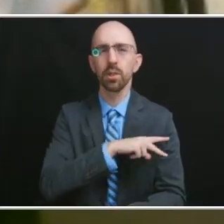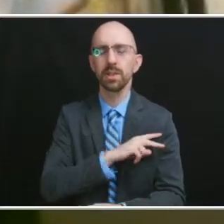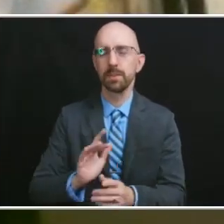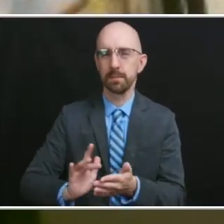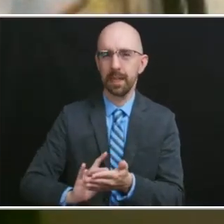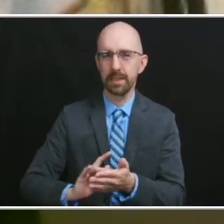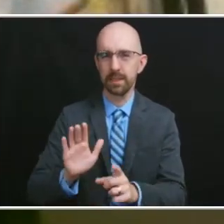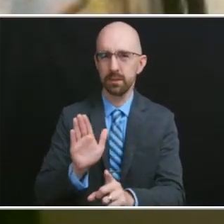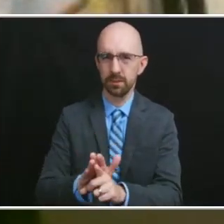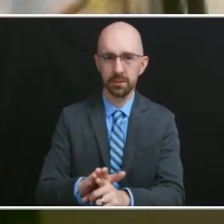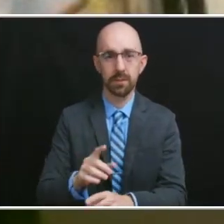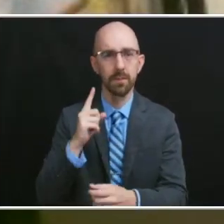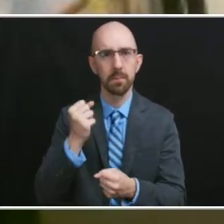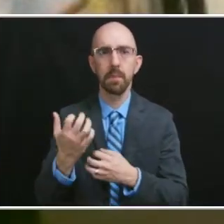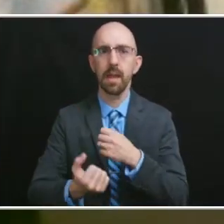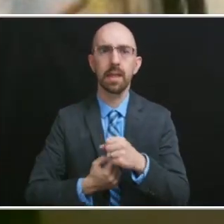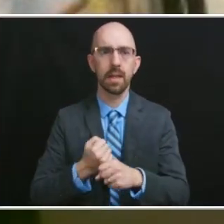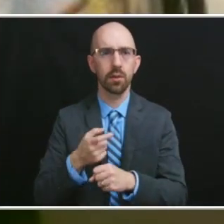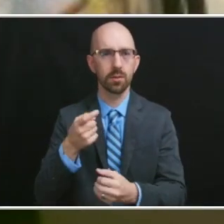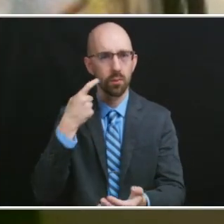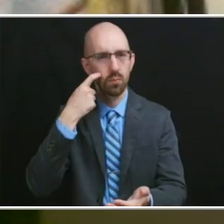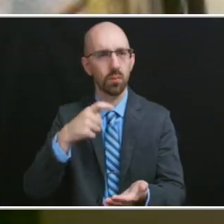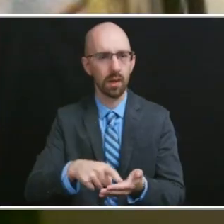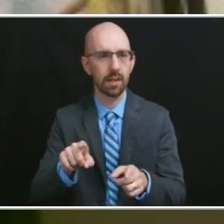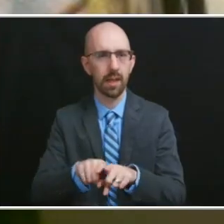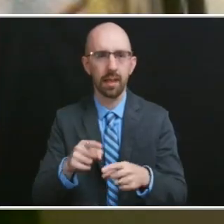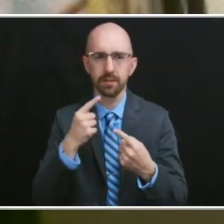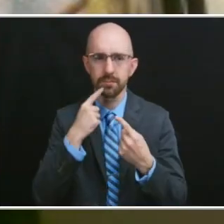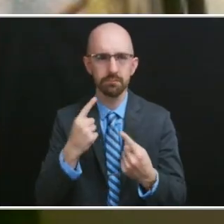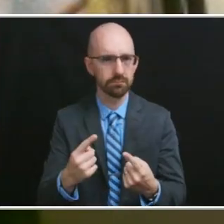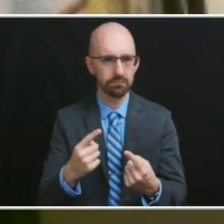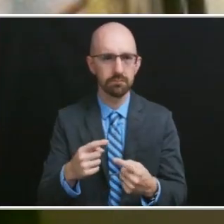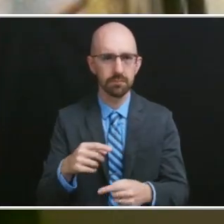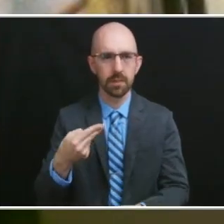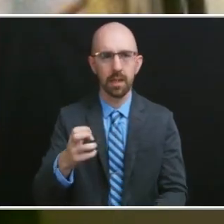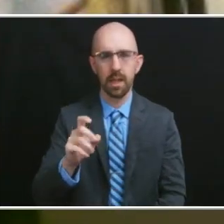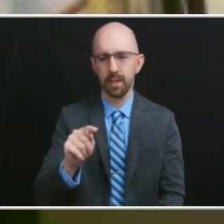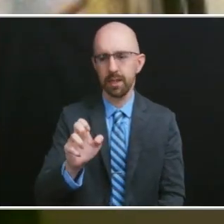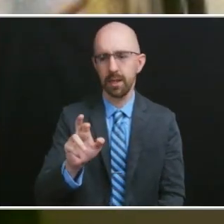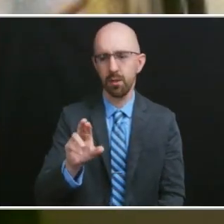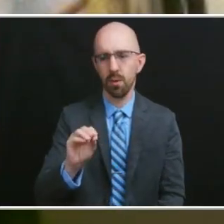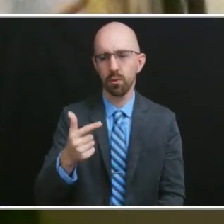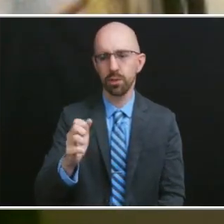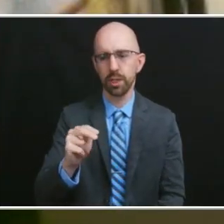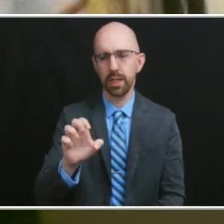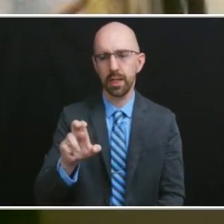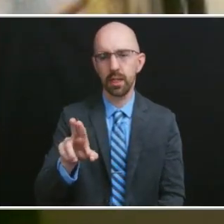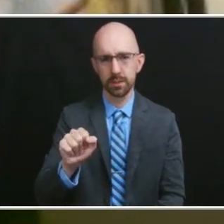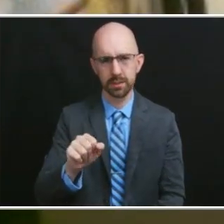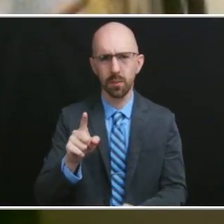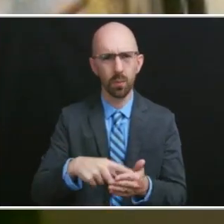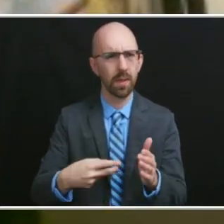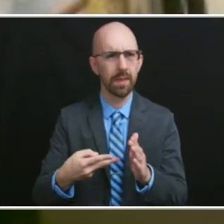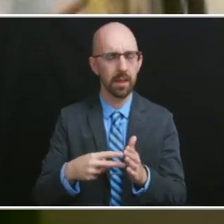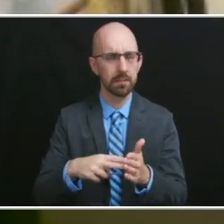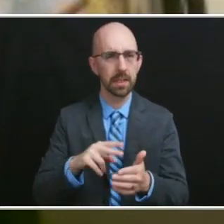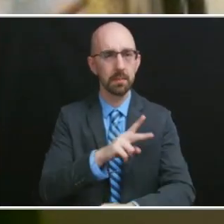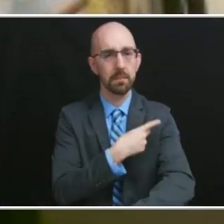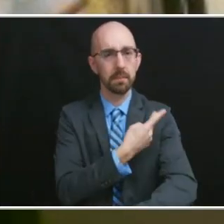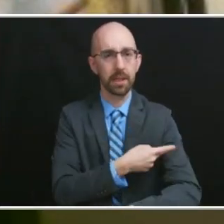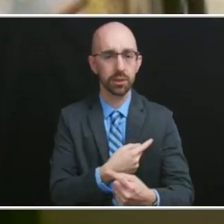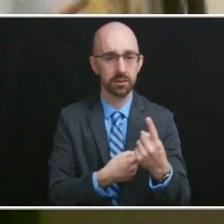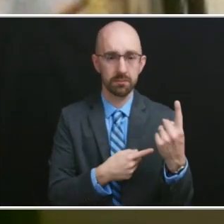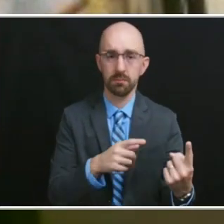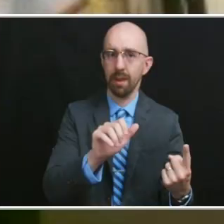Sjögren's disease for years has been recognized as notoriously heterogeneous. And what I mean by heterogeneous is that patient A can be